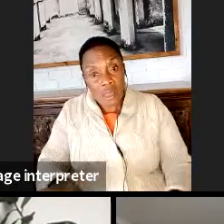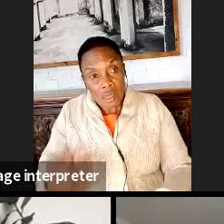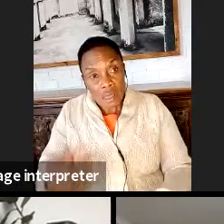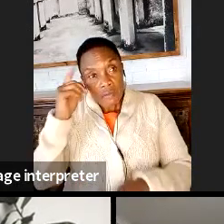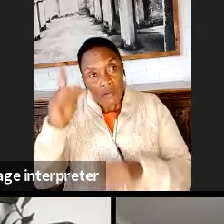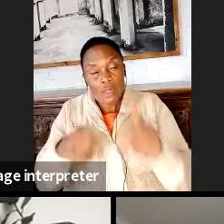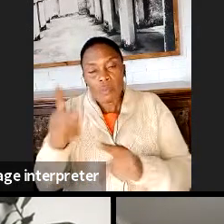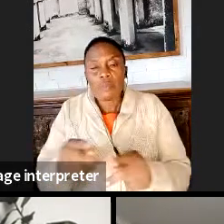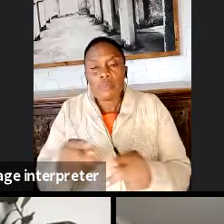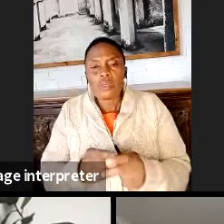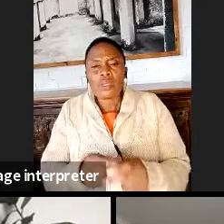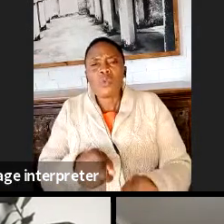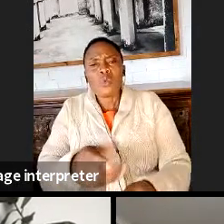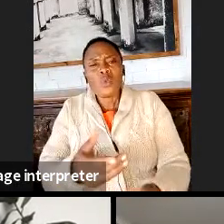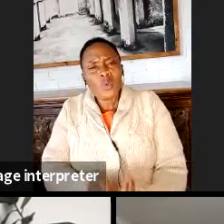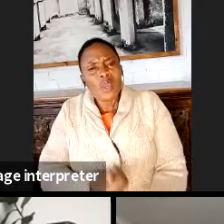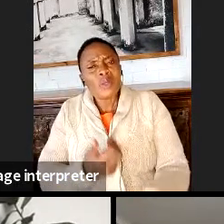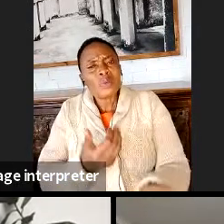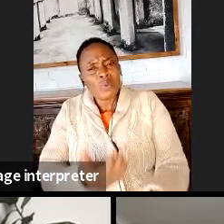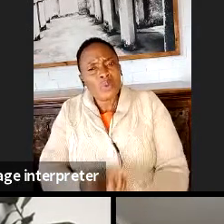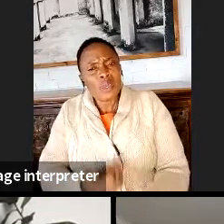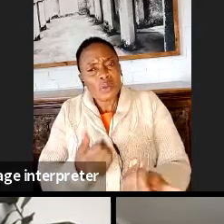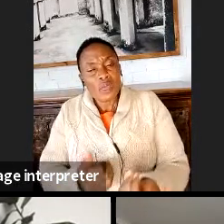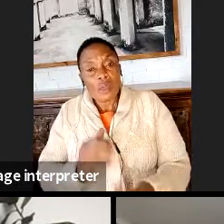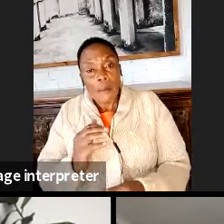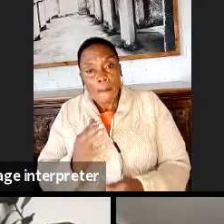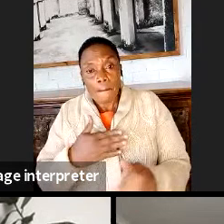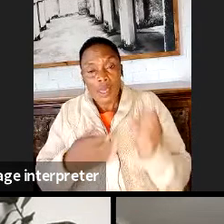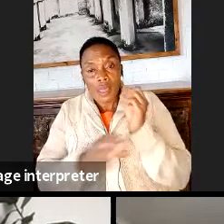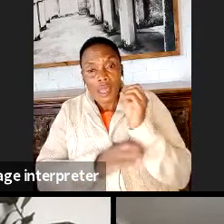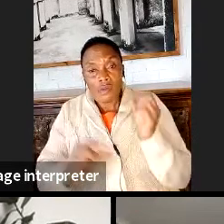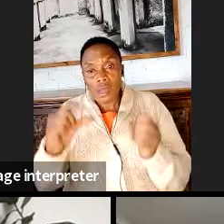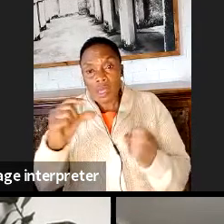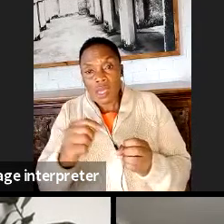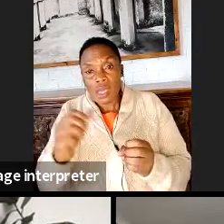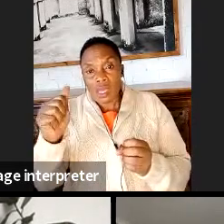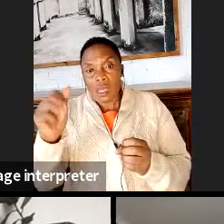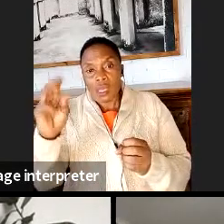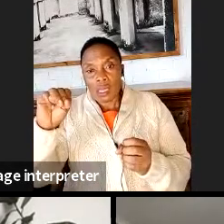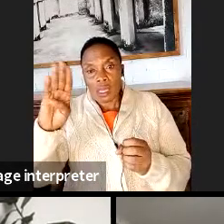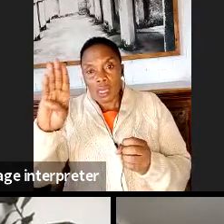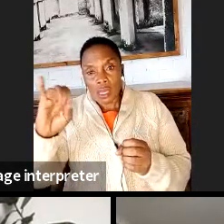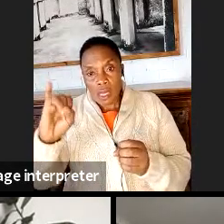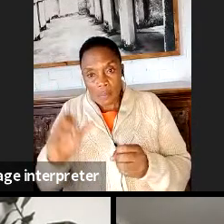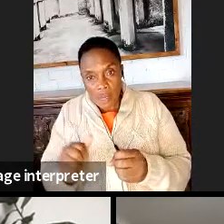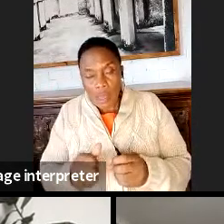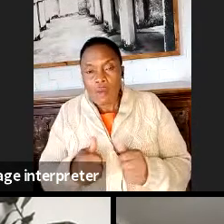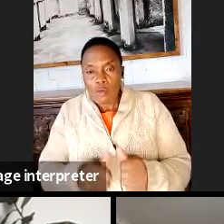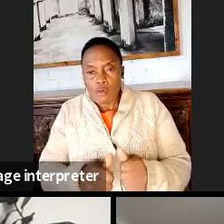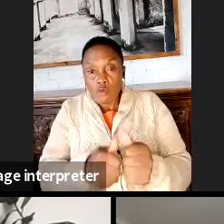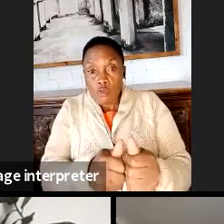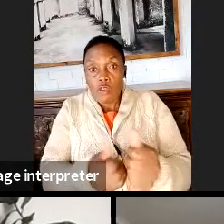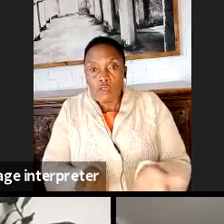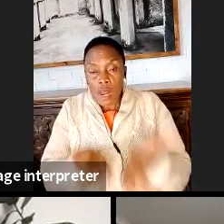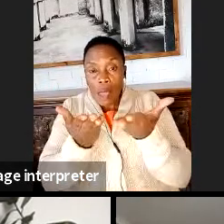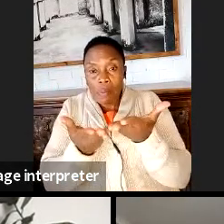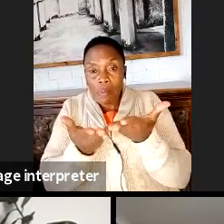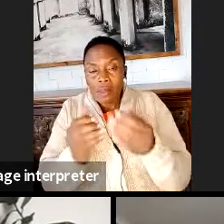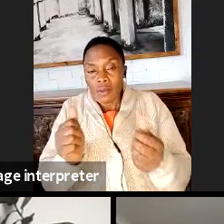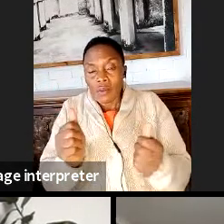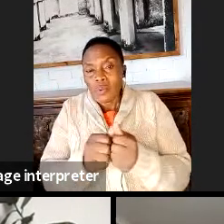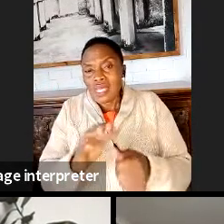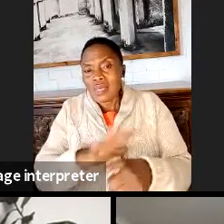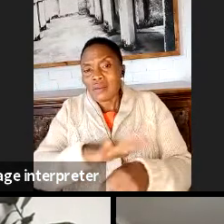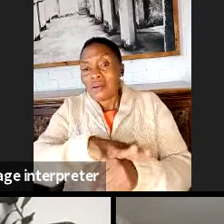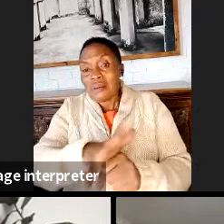time. So what we're doing in the Gambia right now is we're trying to do that follow-up, because with the pandemic, now that people cannot travel that much, but